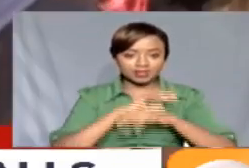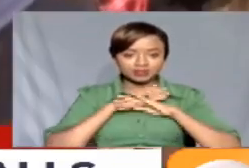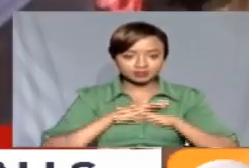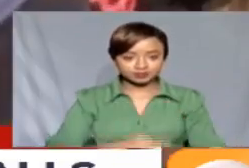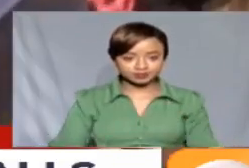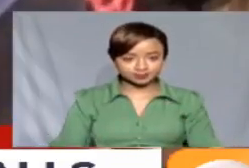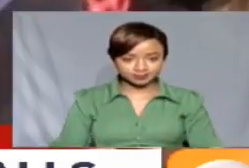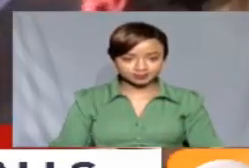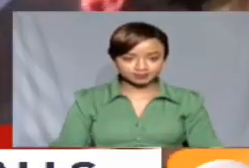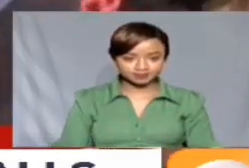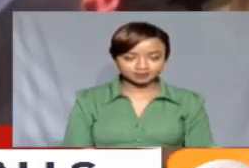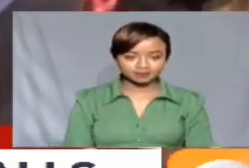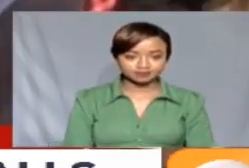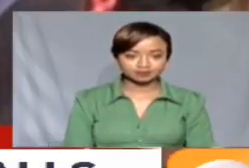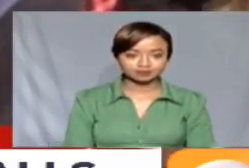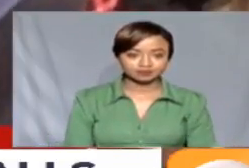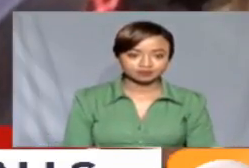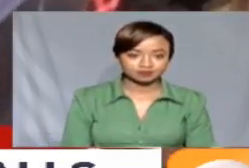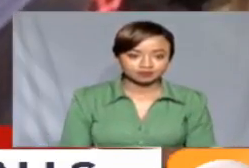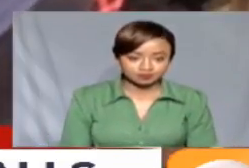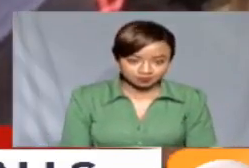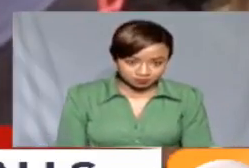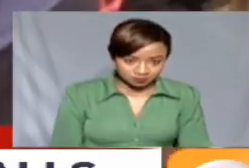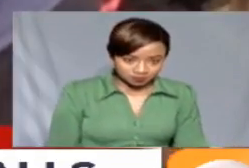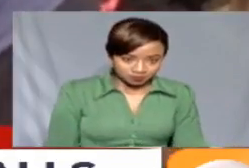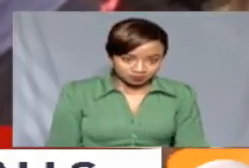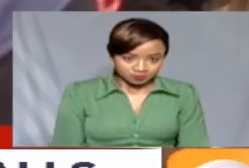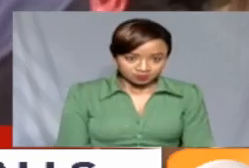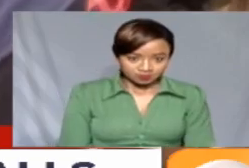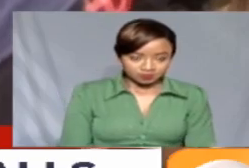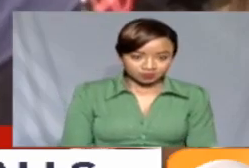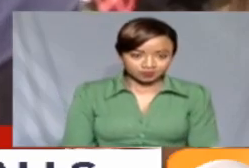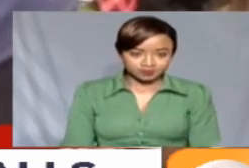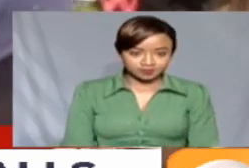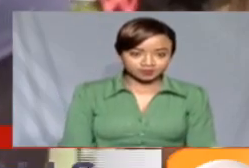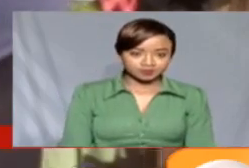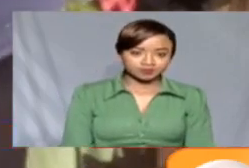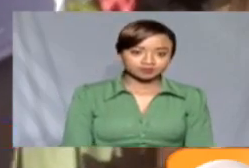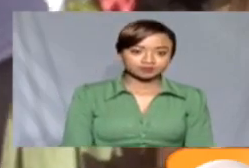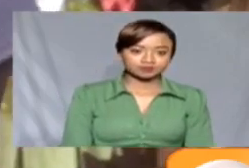of relief from its war chest. Enoch Sikolia, Citizen TV.